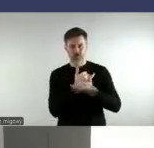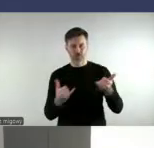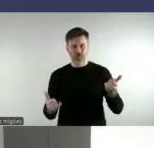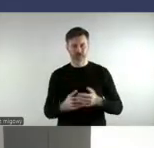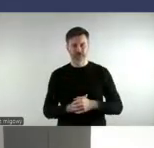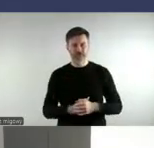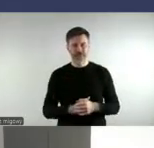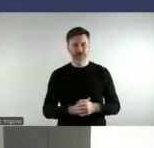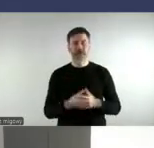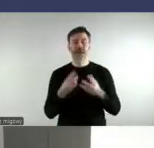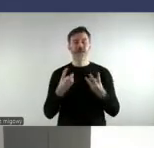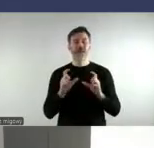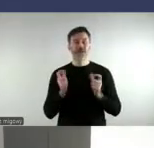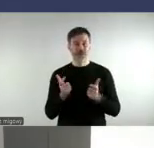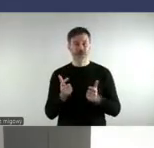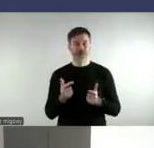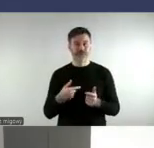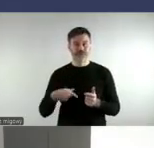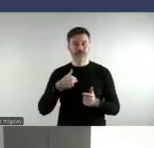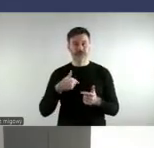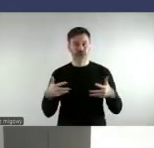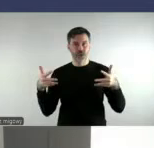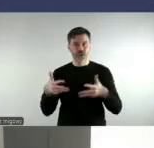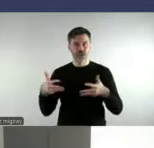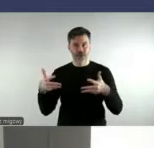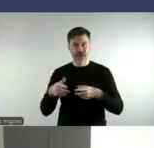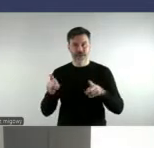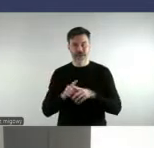important? The association also